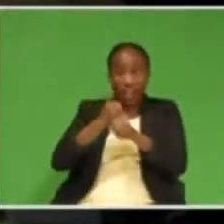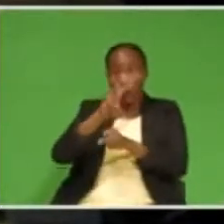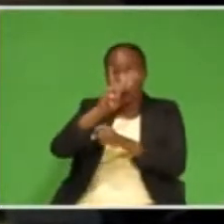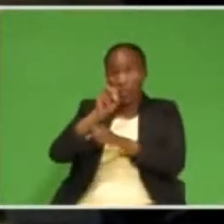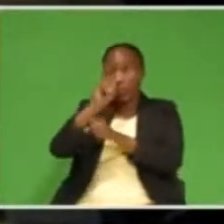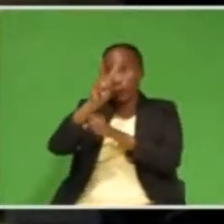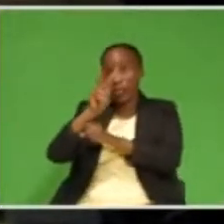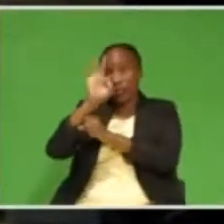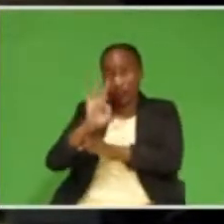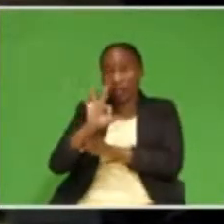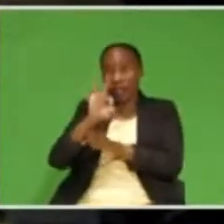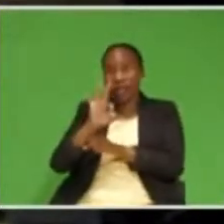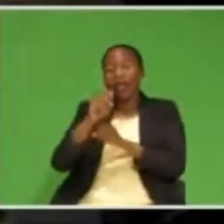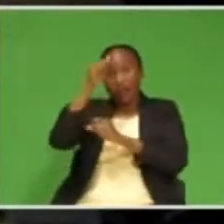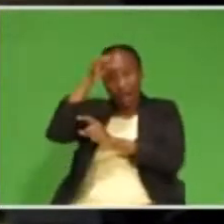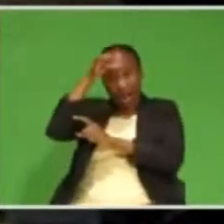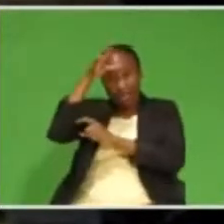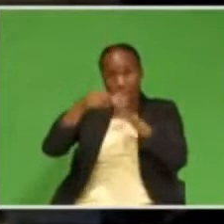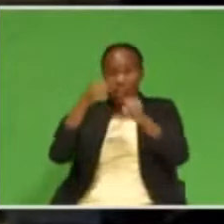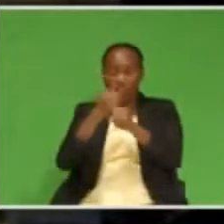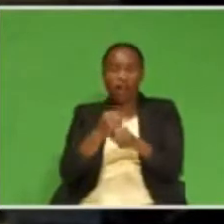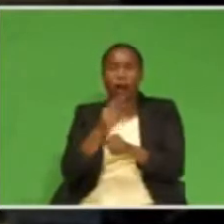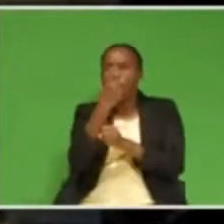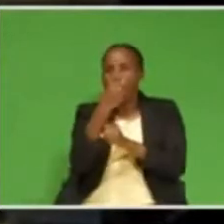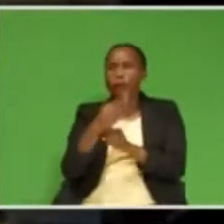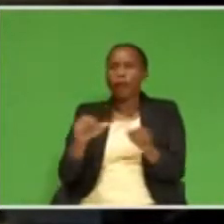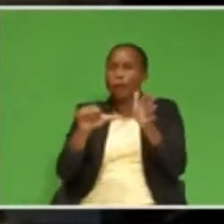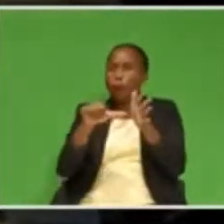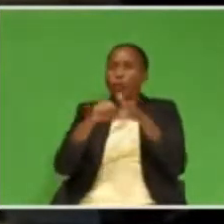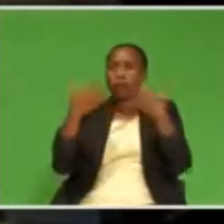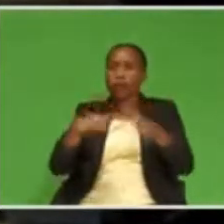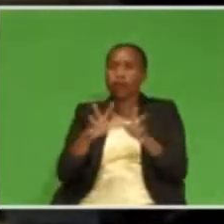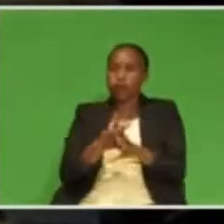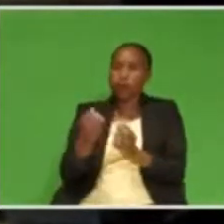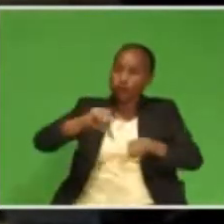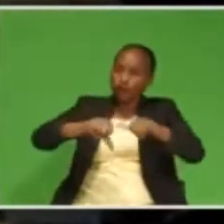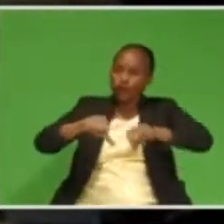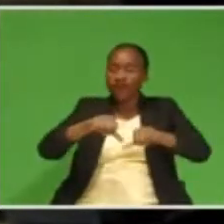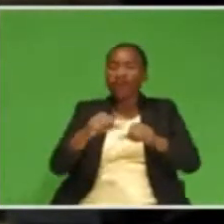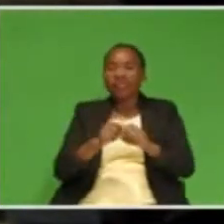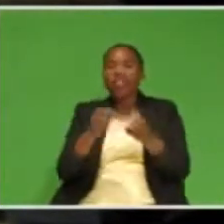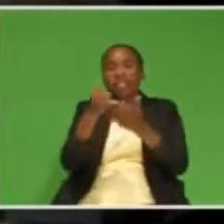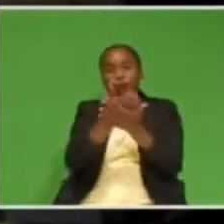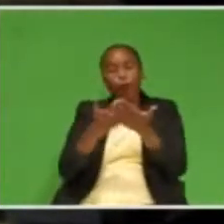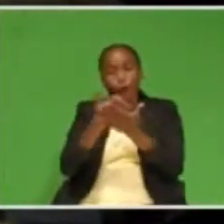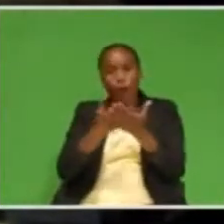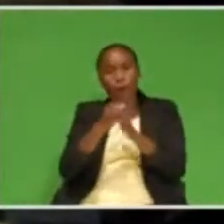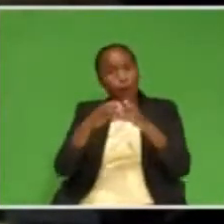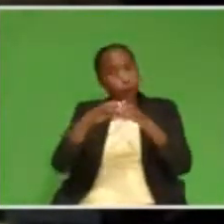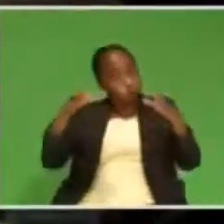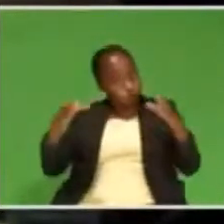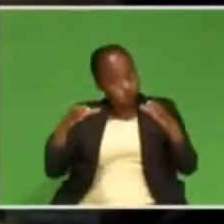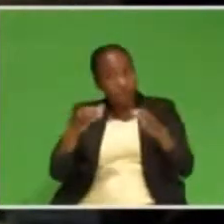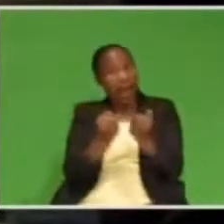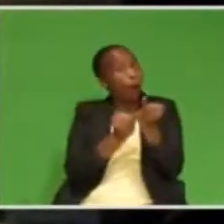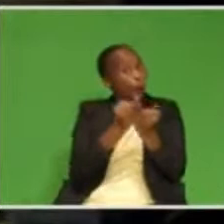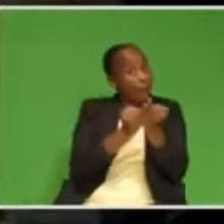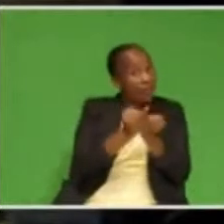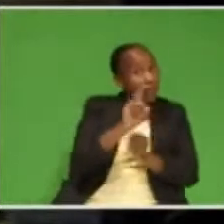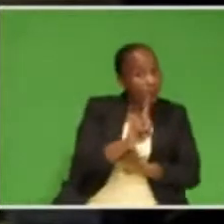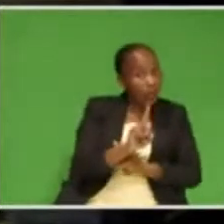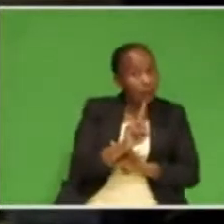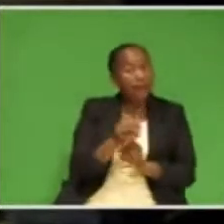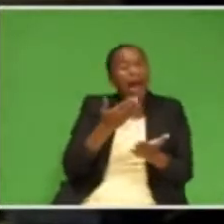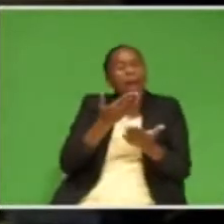academic year. One of the key ingredients for economic growth and competitiveness is the ability